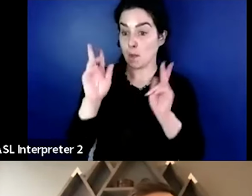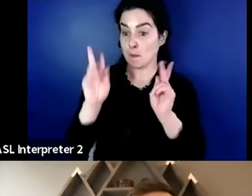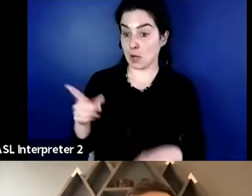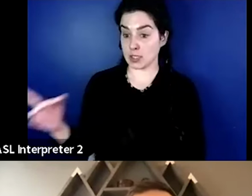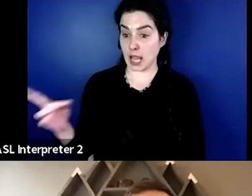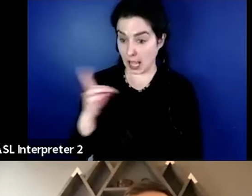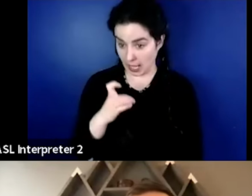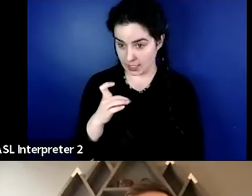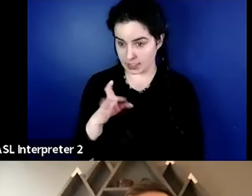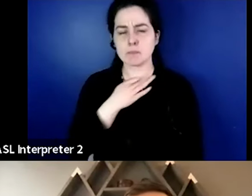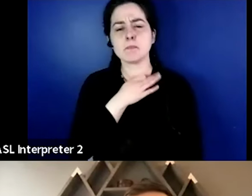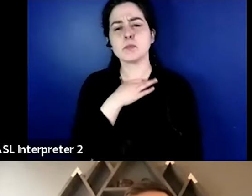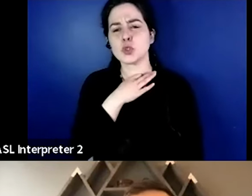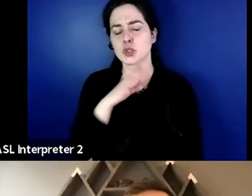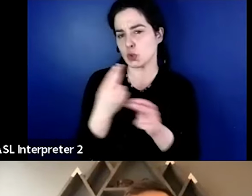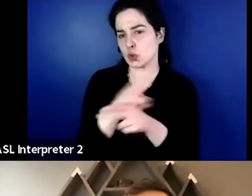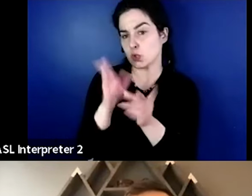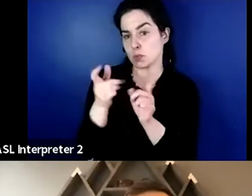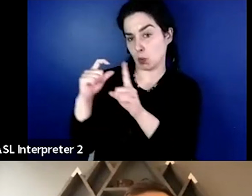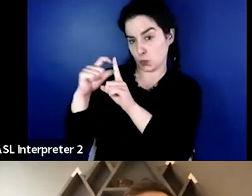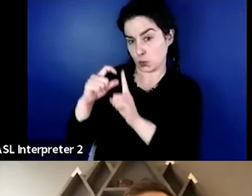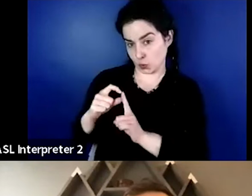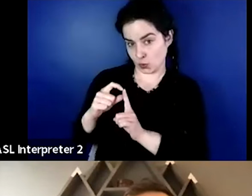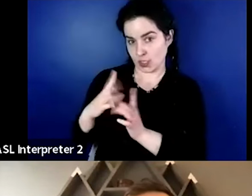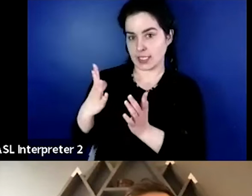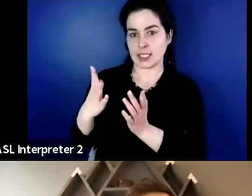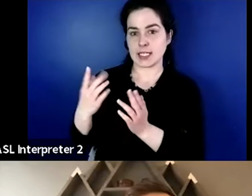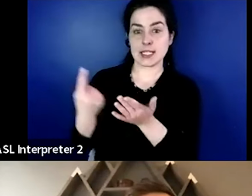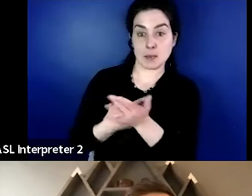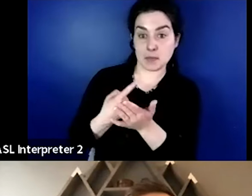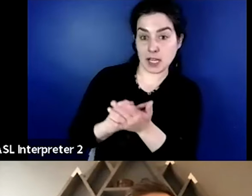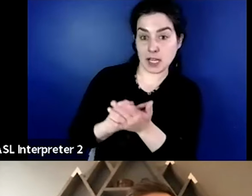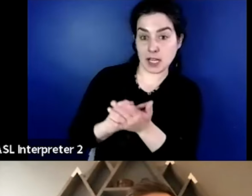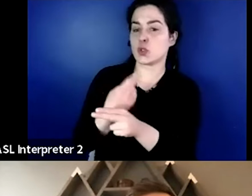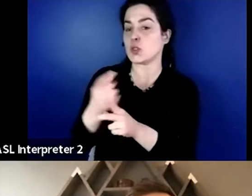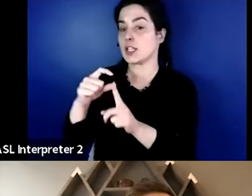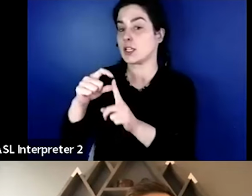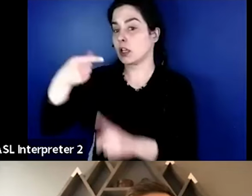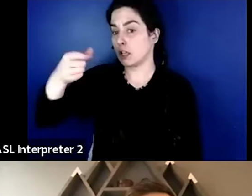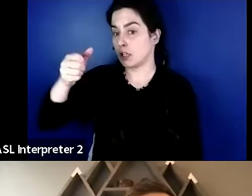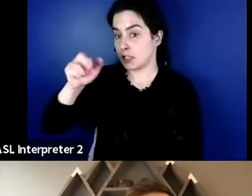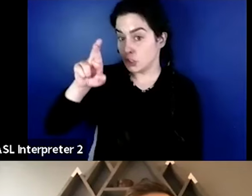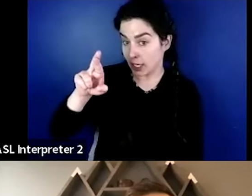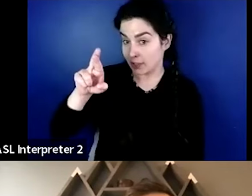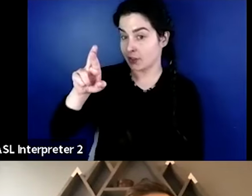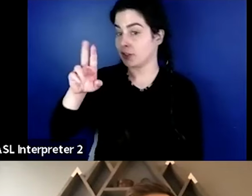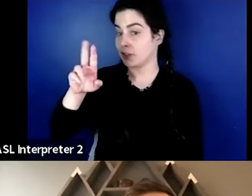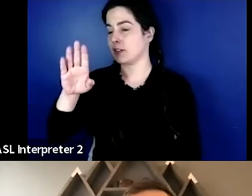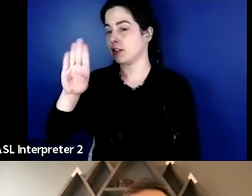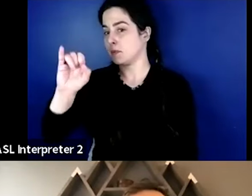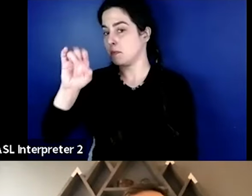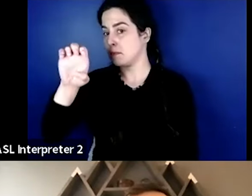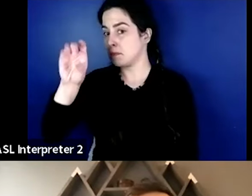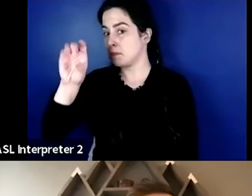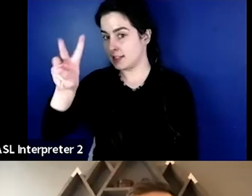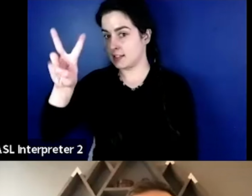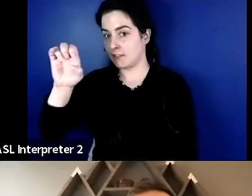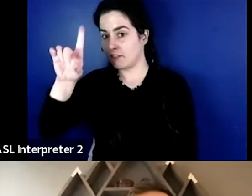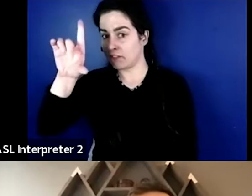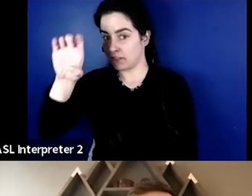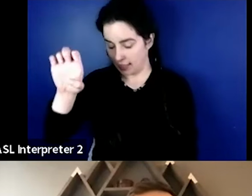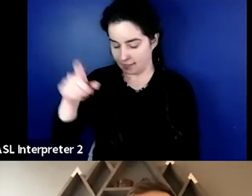curious about your use of terminology, since at times you're using gender-based violence and at times sexual violence, assault, or harassment. Can